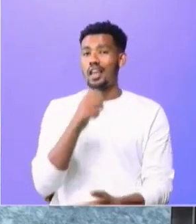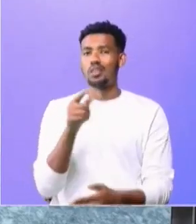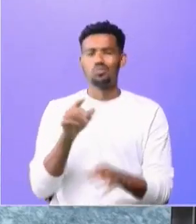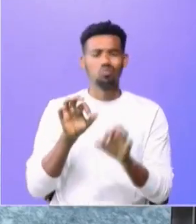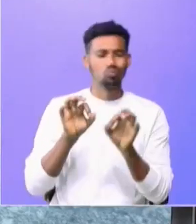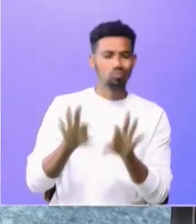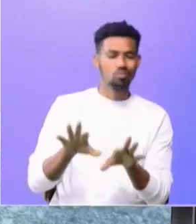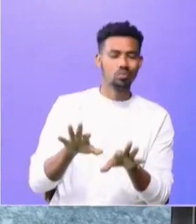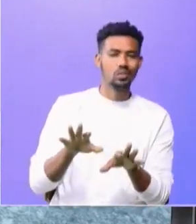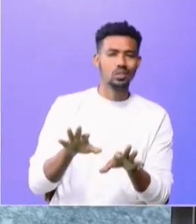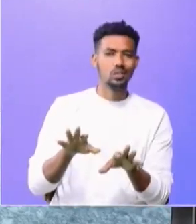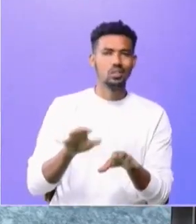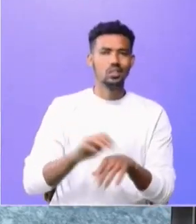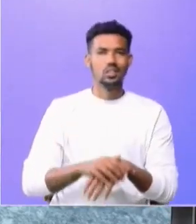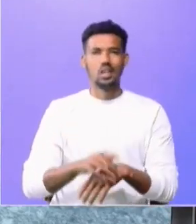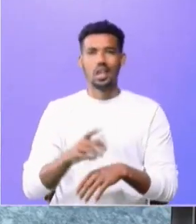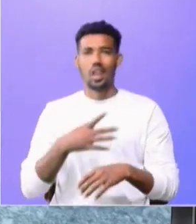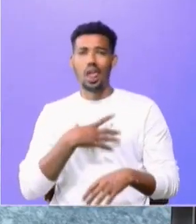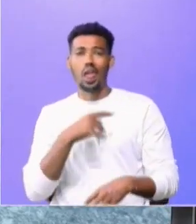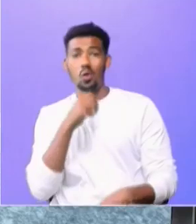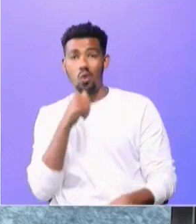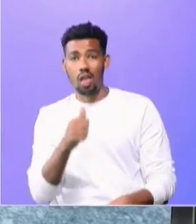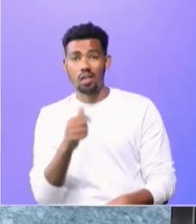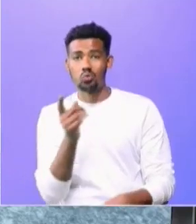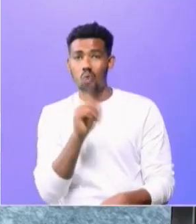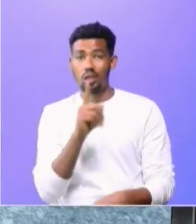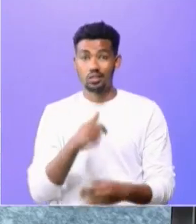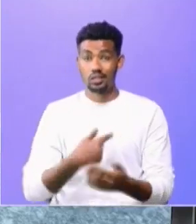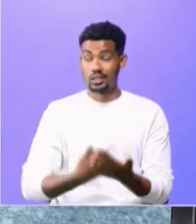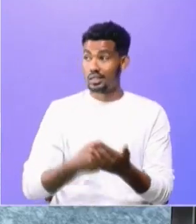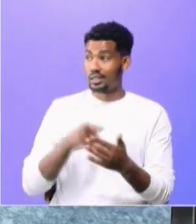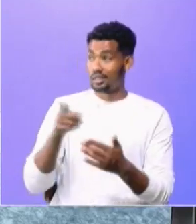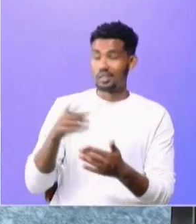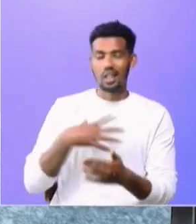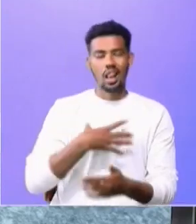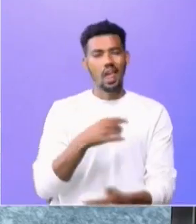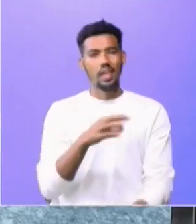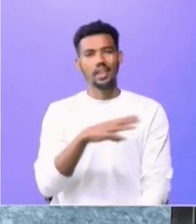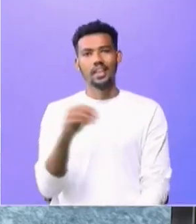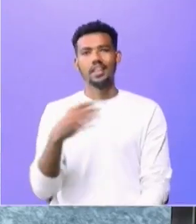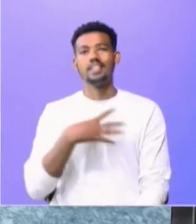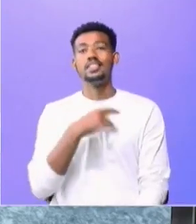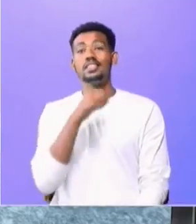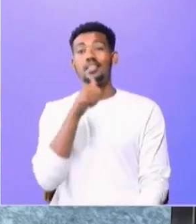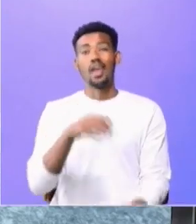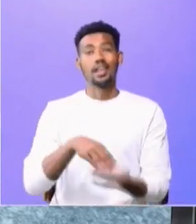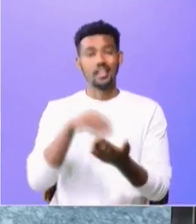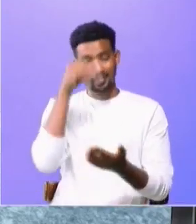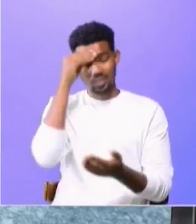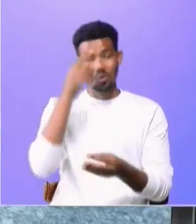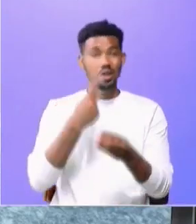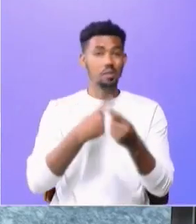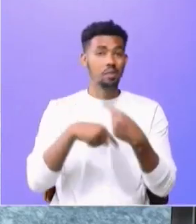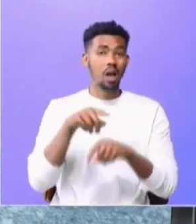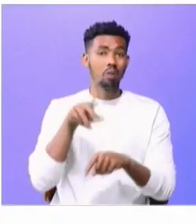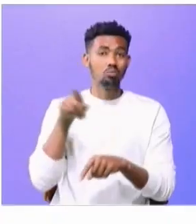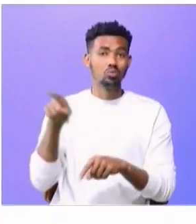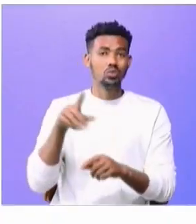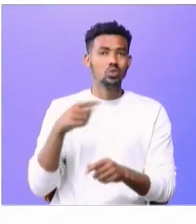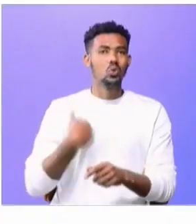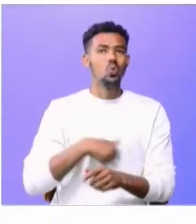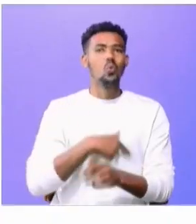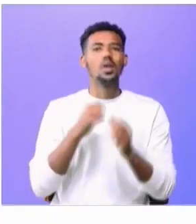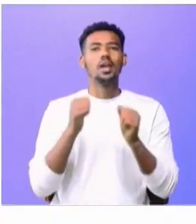and also what you hate. So here is like and dislike lesson. When we come to like, we can use